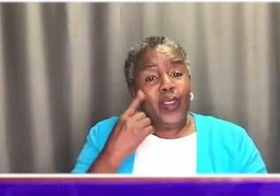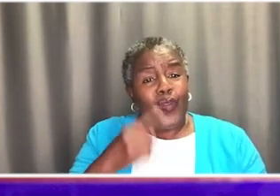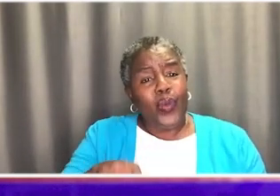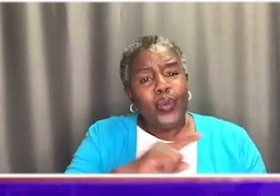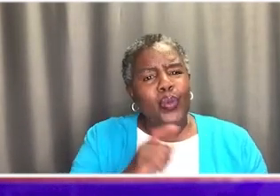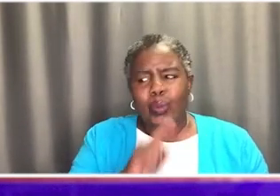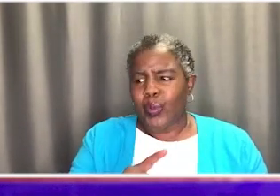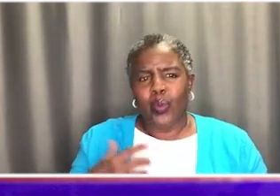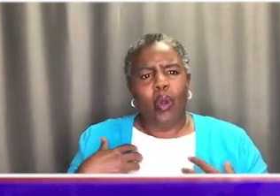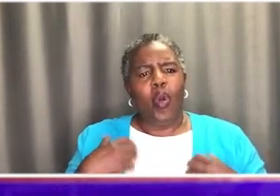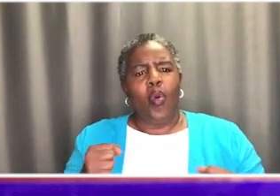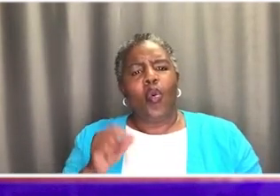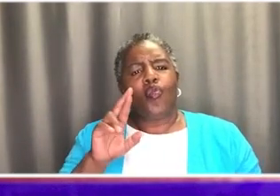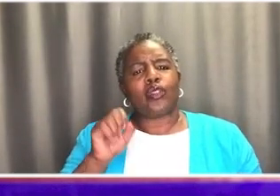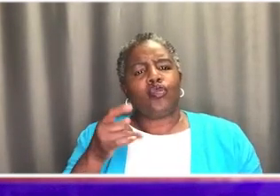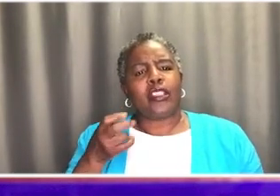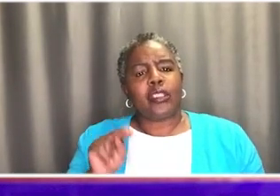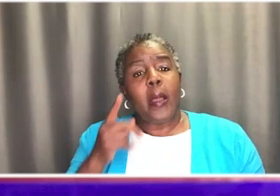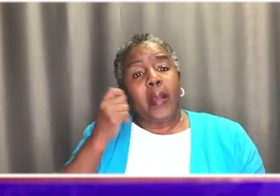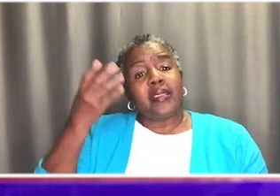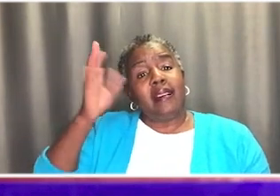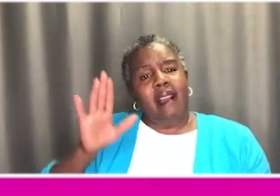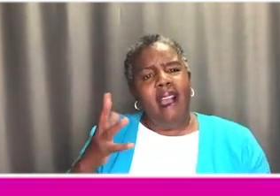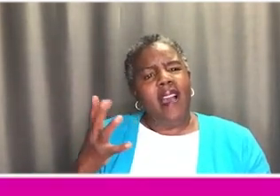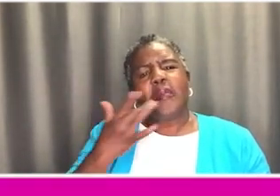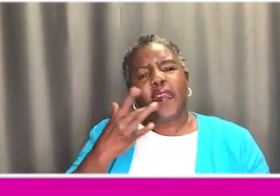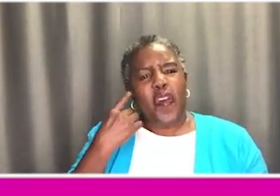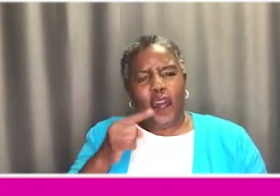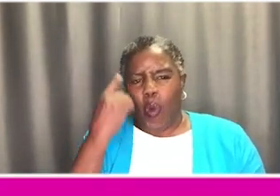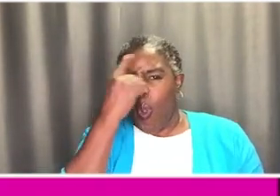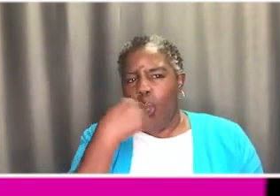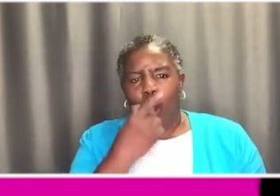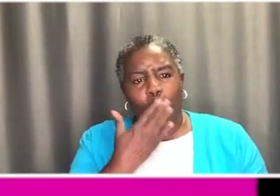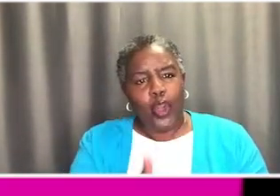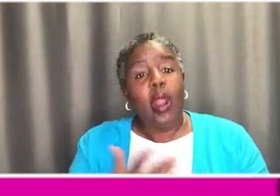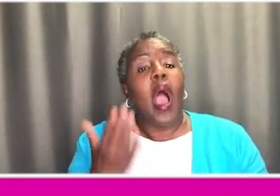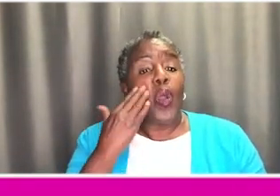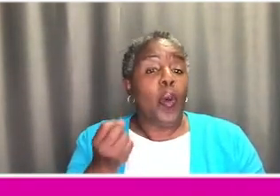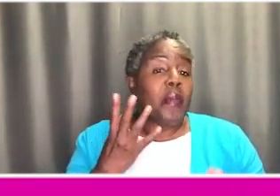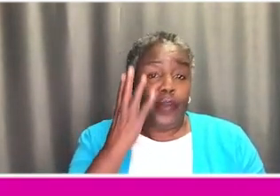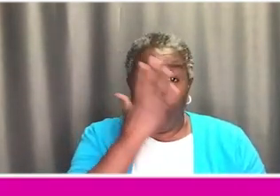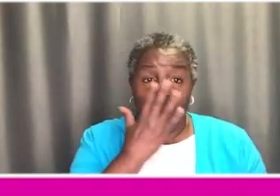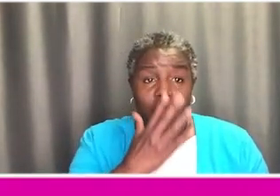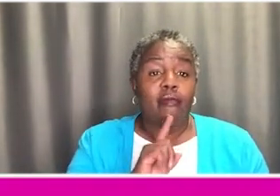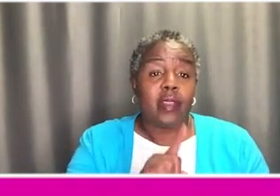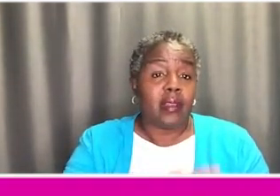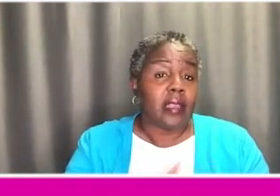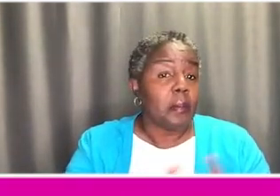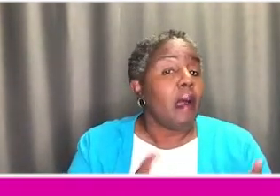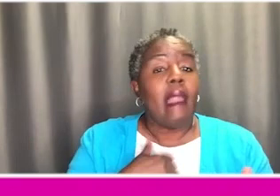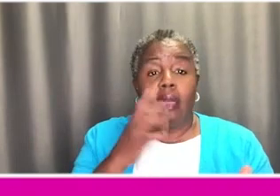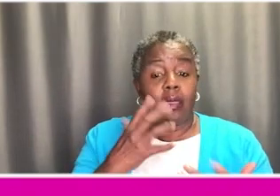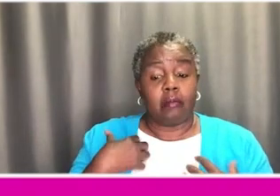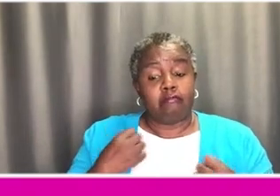to restoration because God wants us to look good. I know many of you look good, but the point of restoration is not